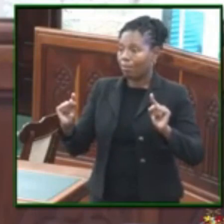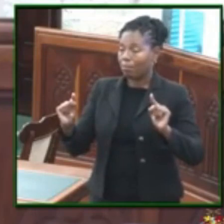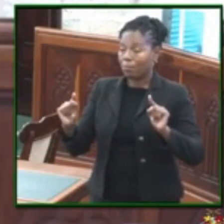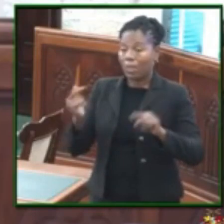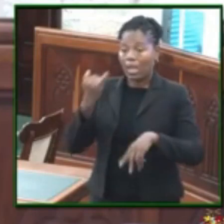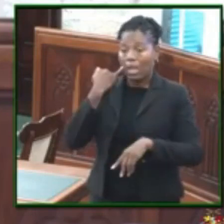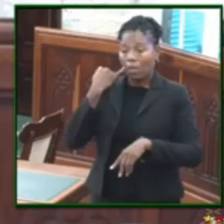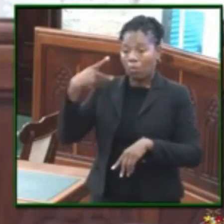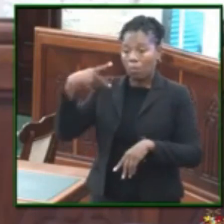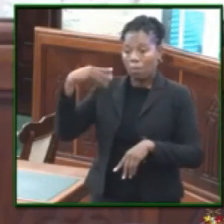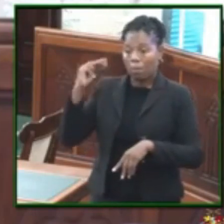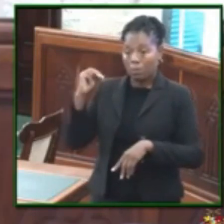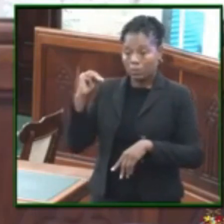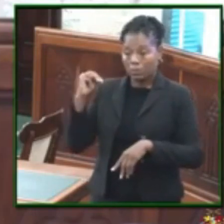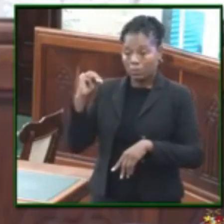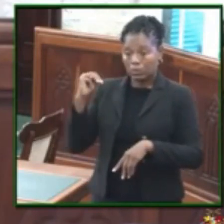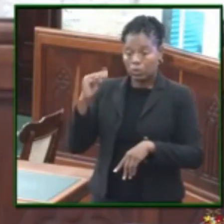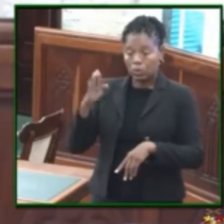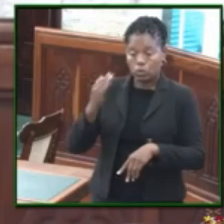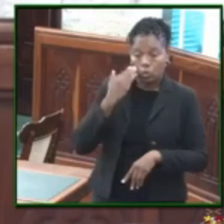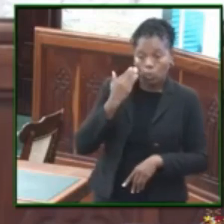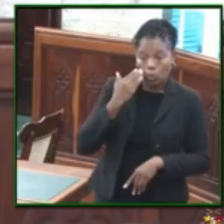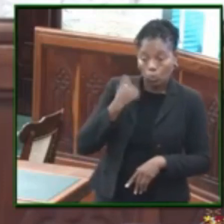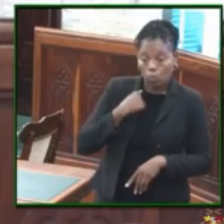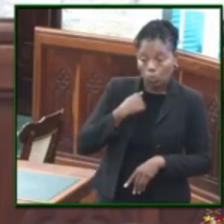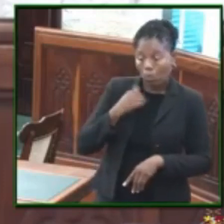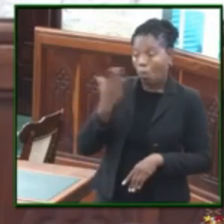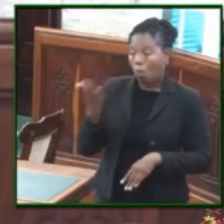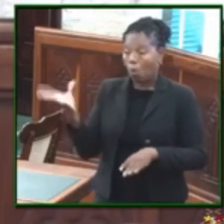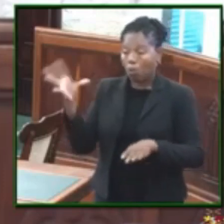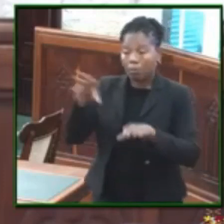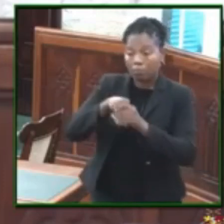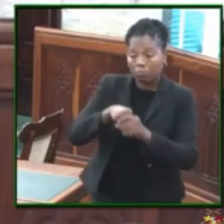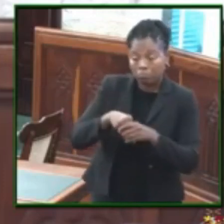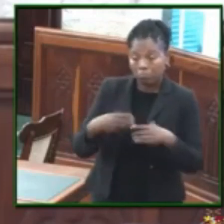the Prime Minister knows or participates?